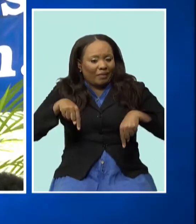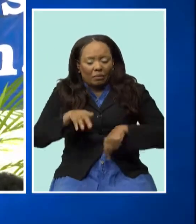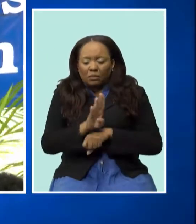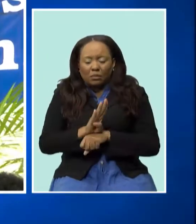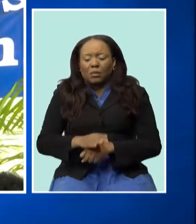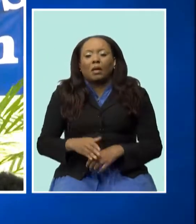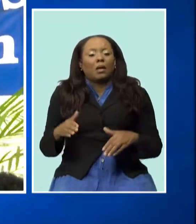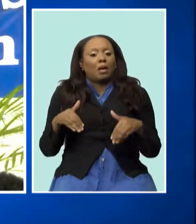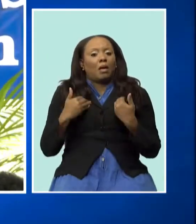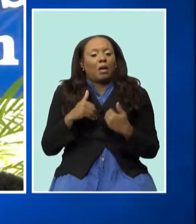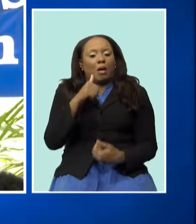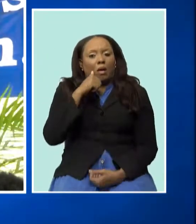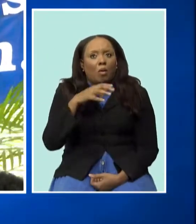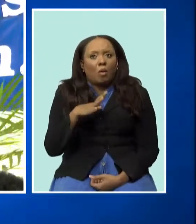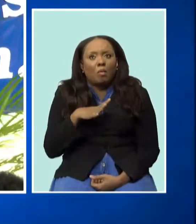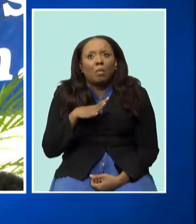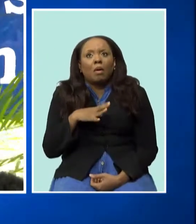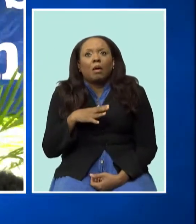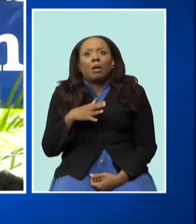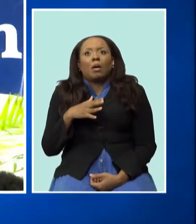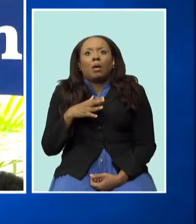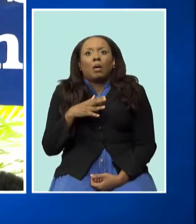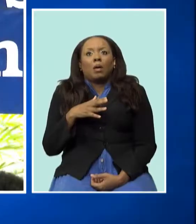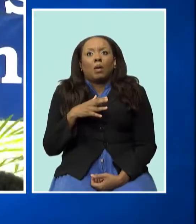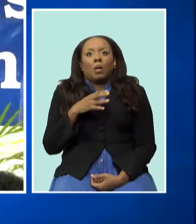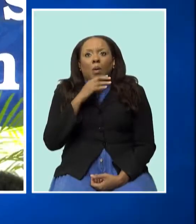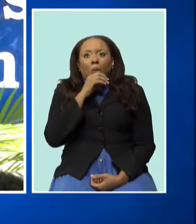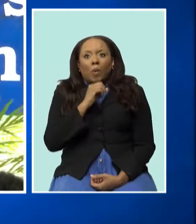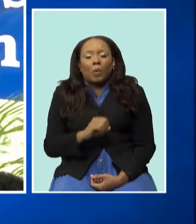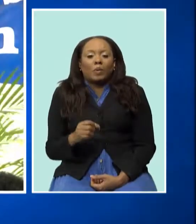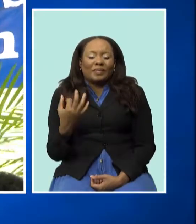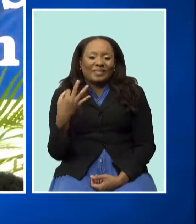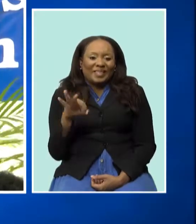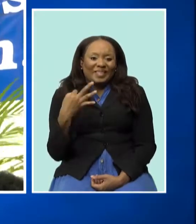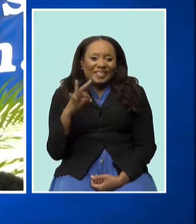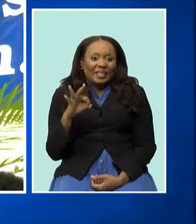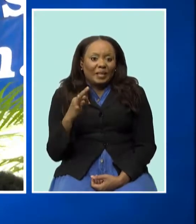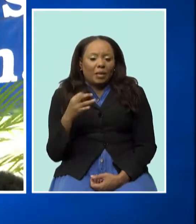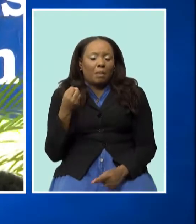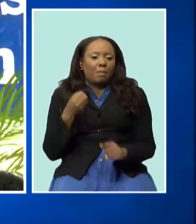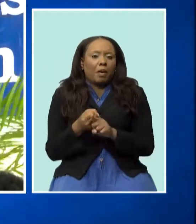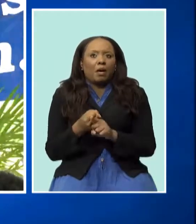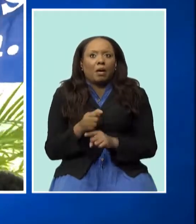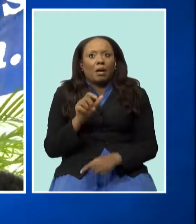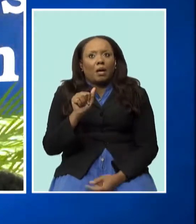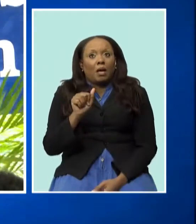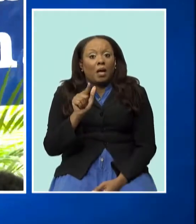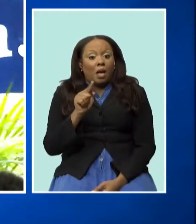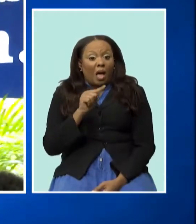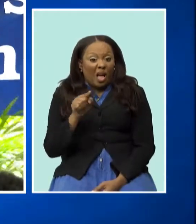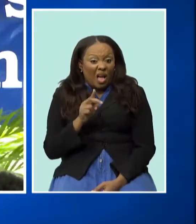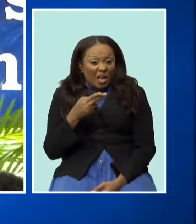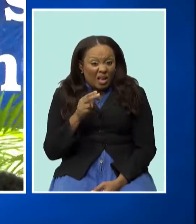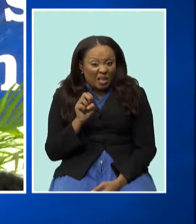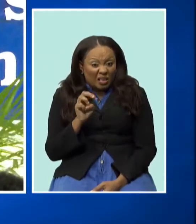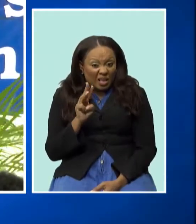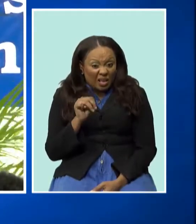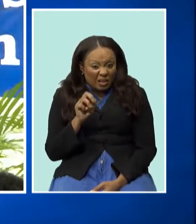with dementia at a very young age of age 19. Now, should we still consider